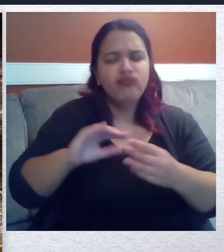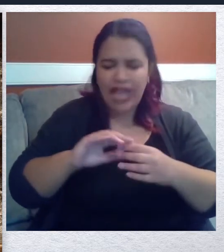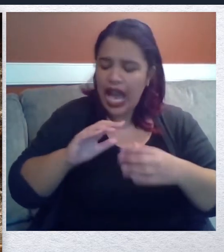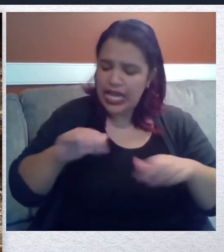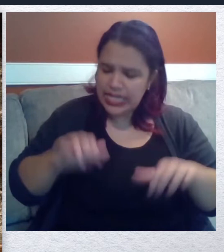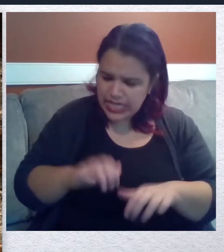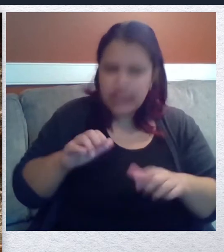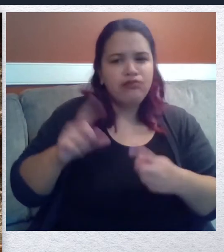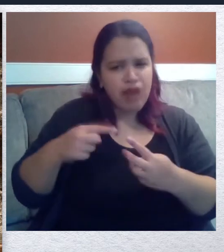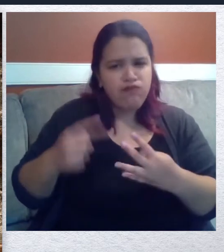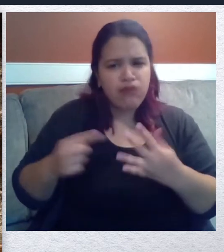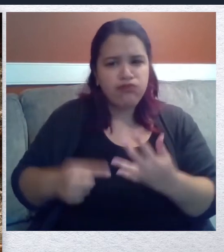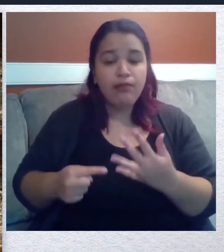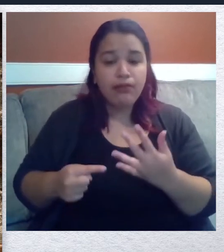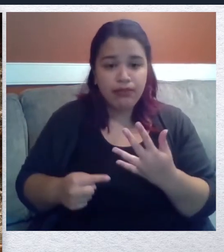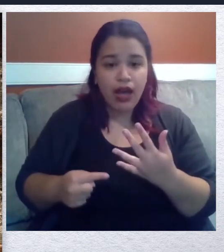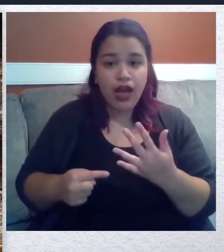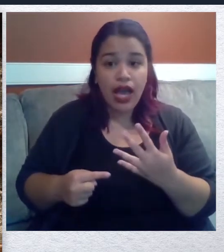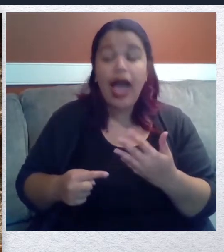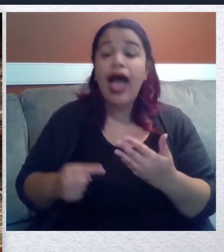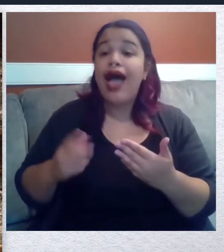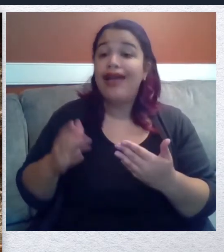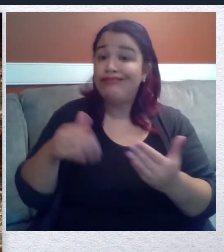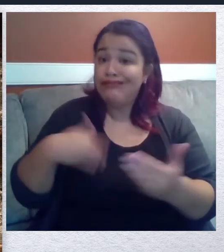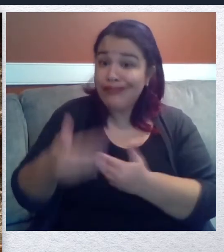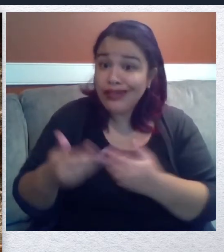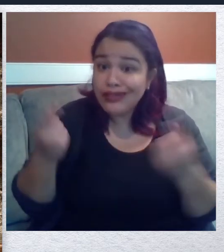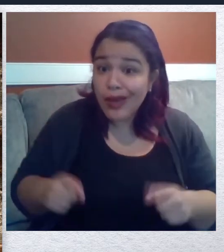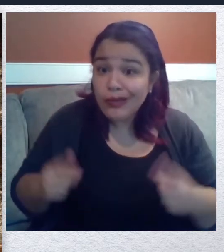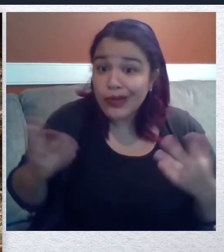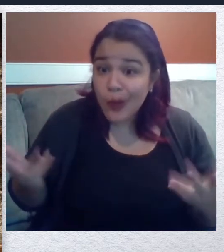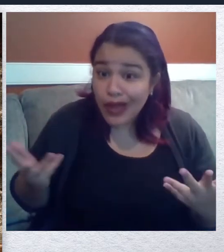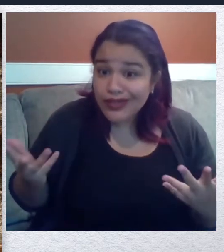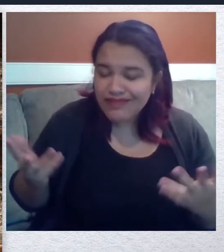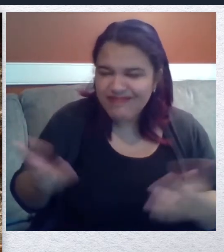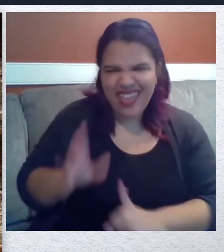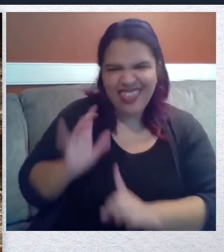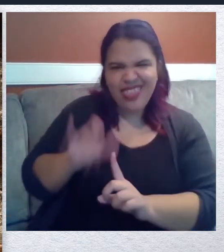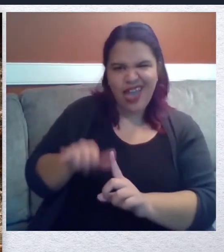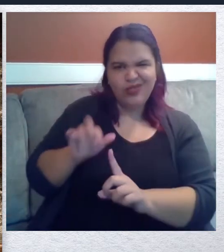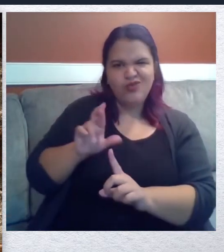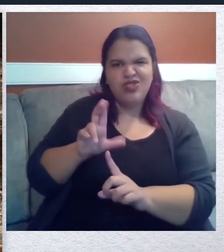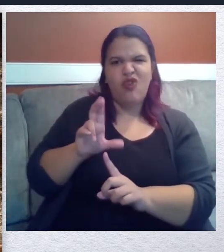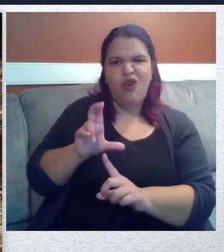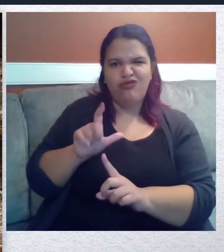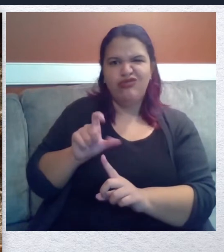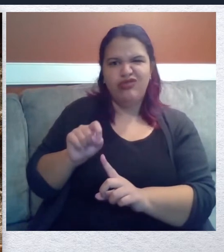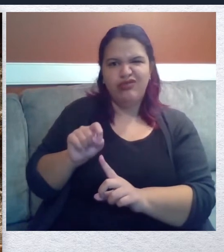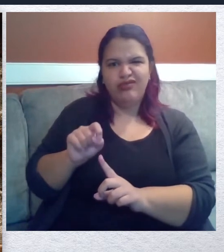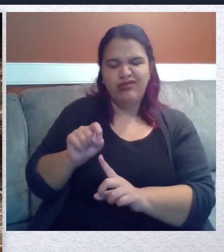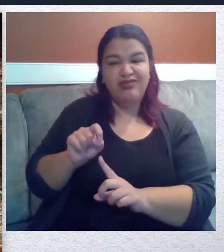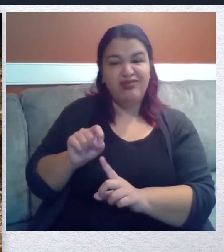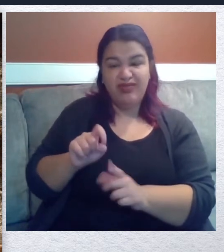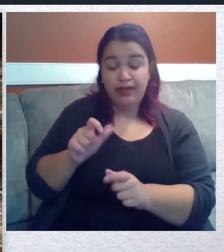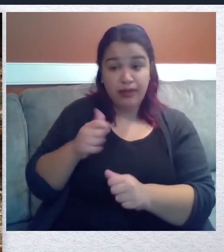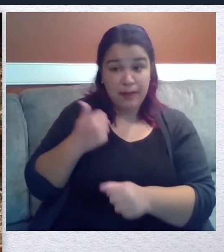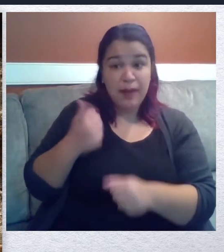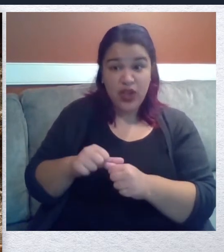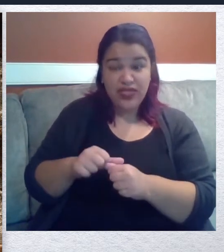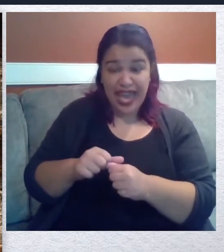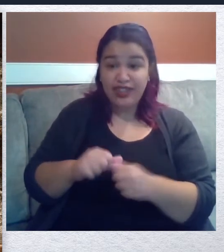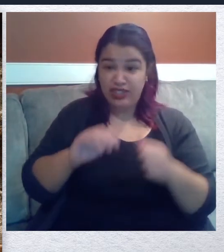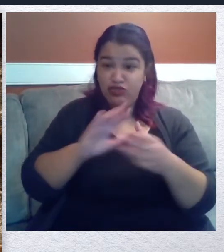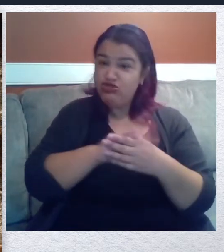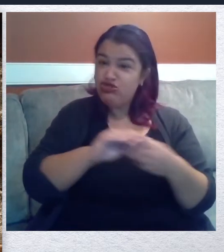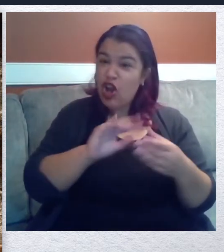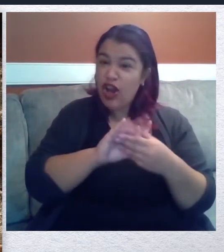yourself. You are telling a story, and the result is the "and we all lived happily ever after" part. You want